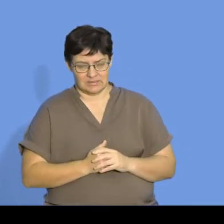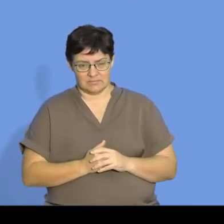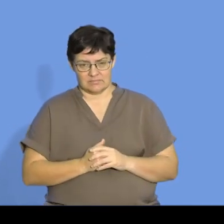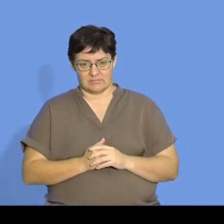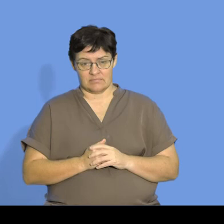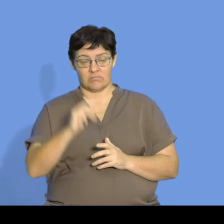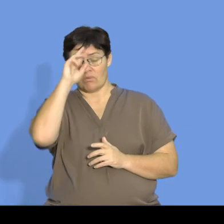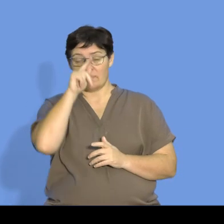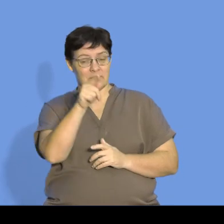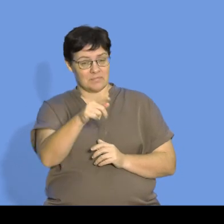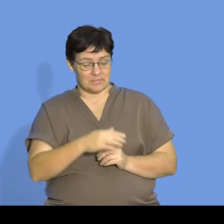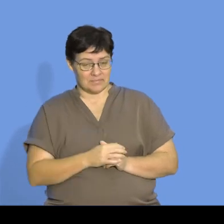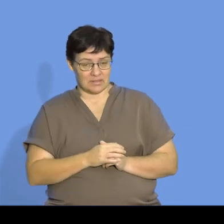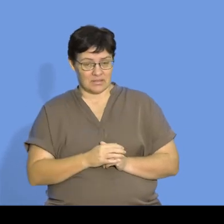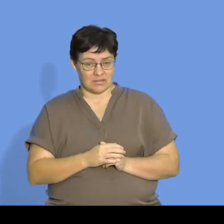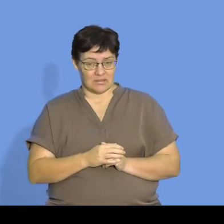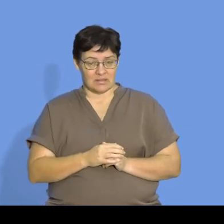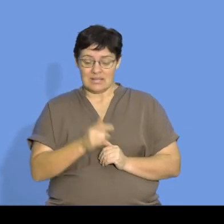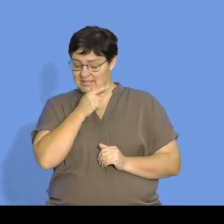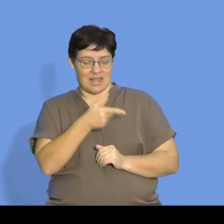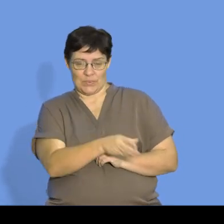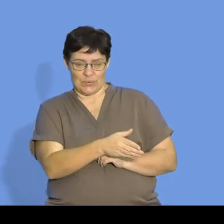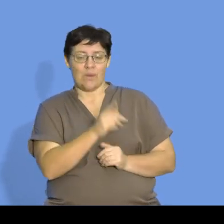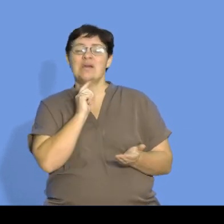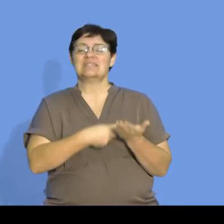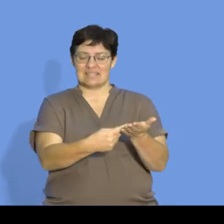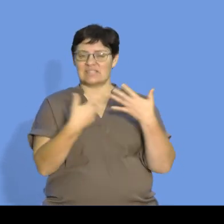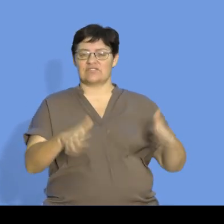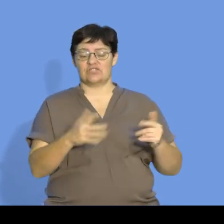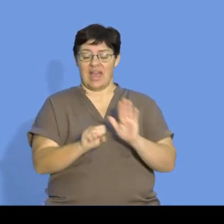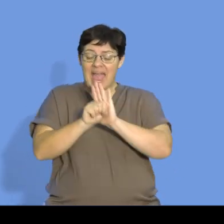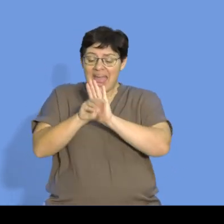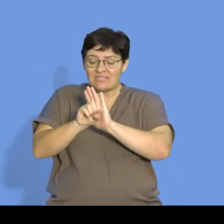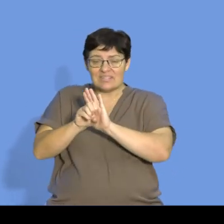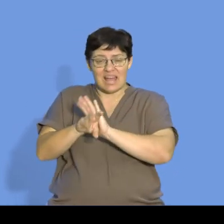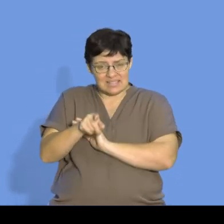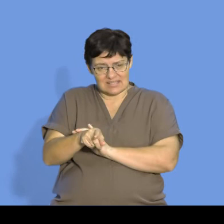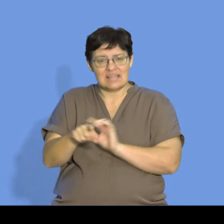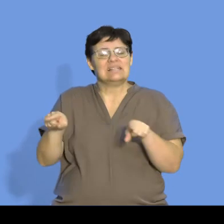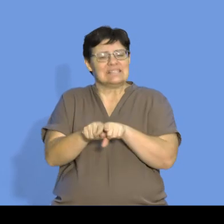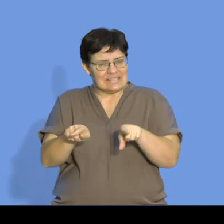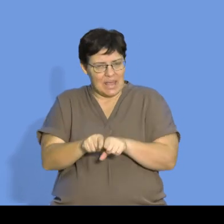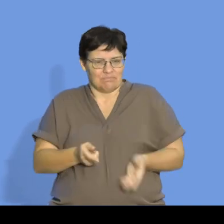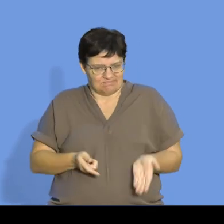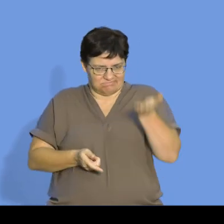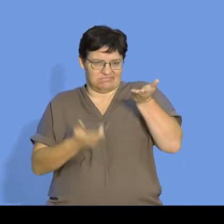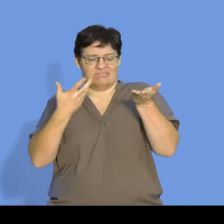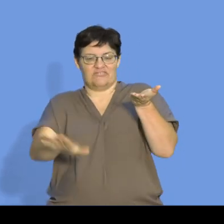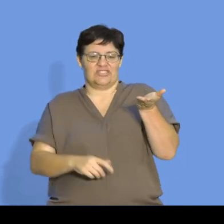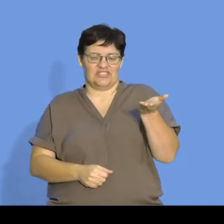expenses increased, right? And remember, not mentioned here, but we discussed it, your